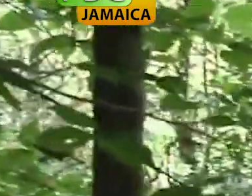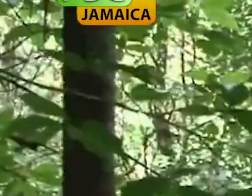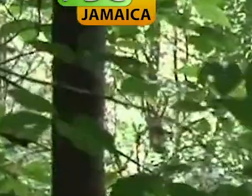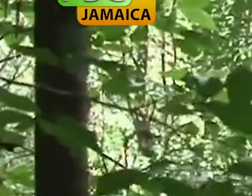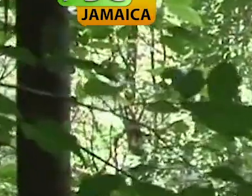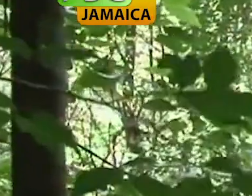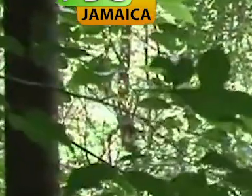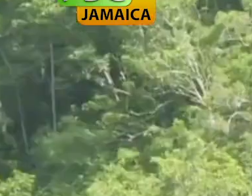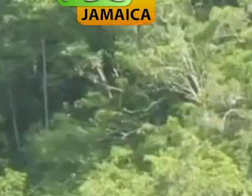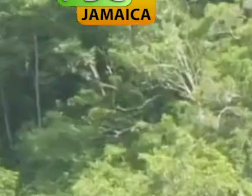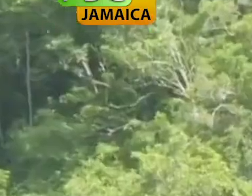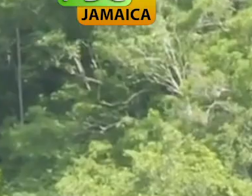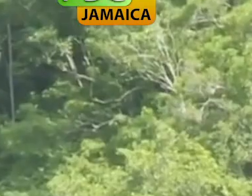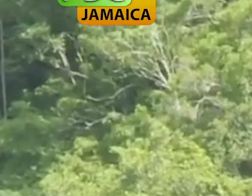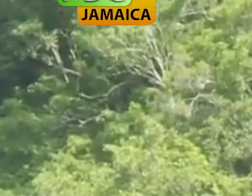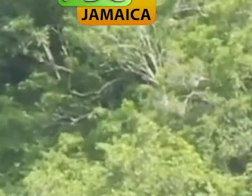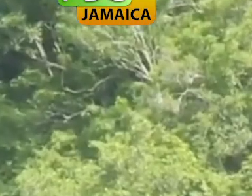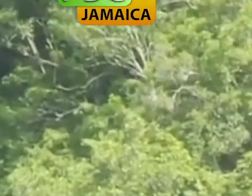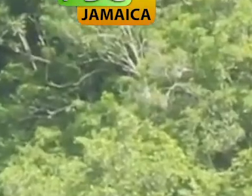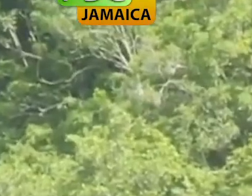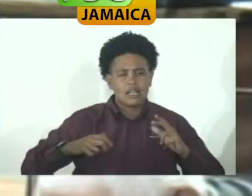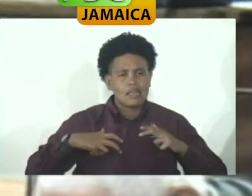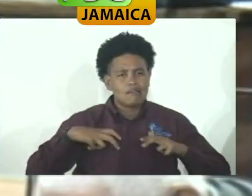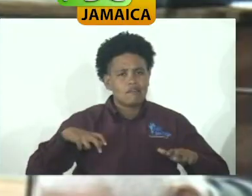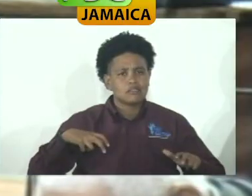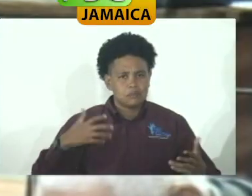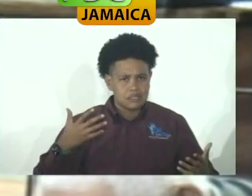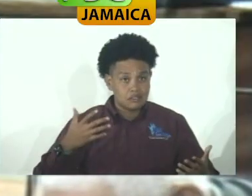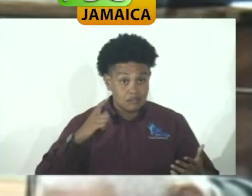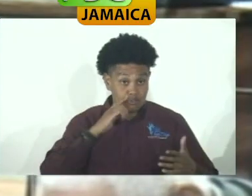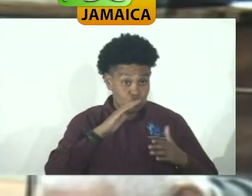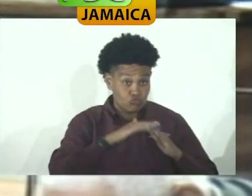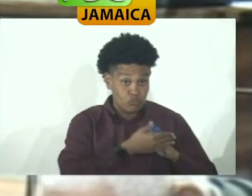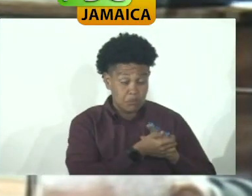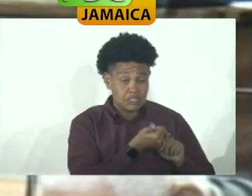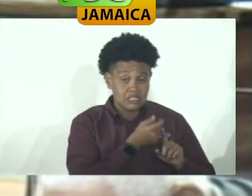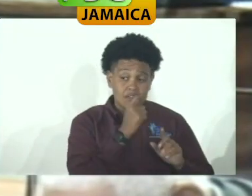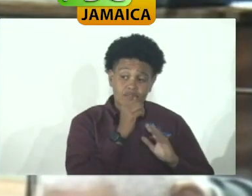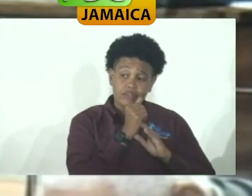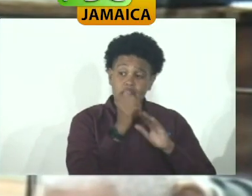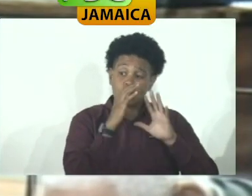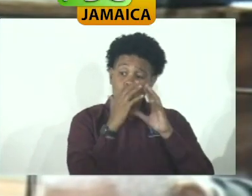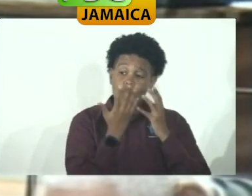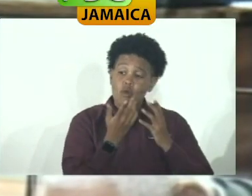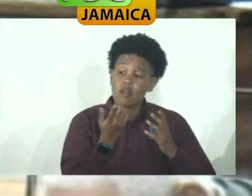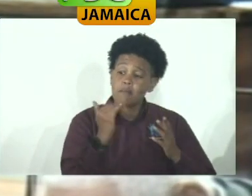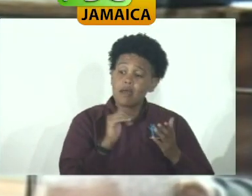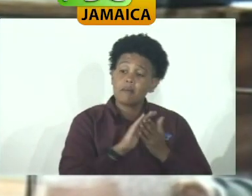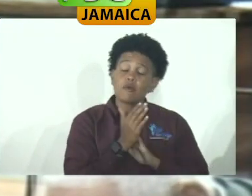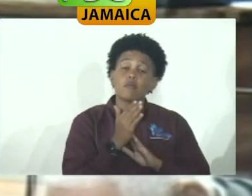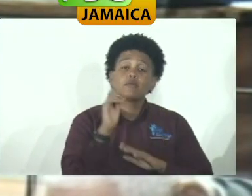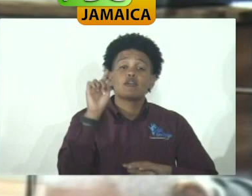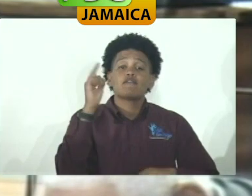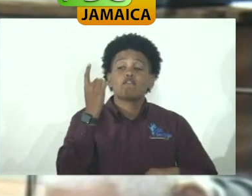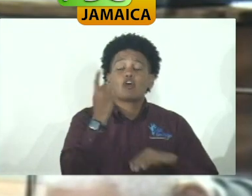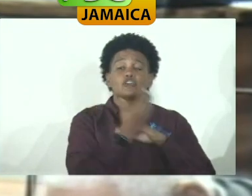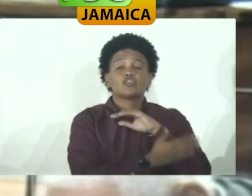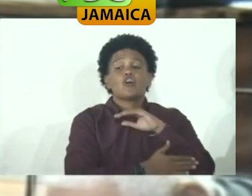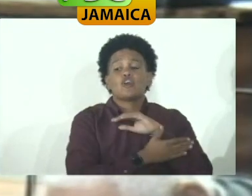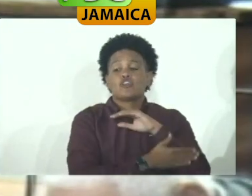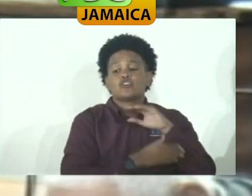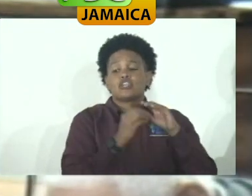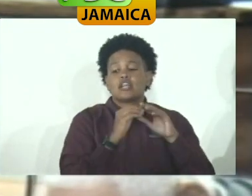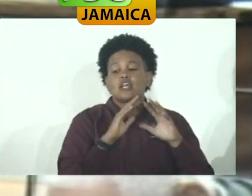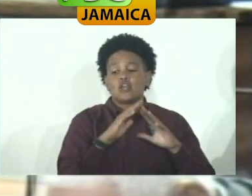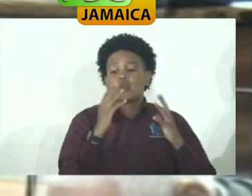works, economic and social structure. Jamaica leads the world by becoming the first country in